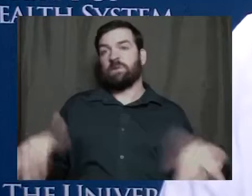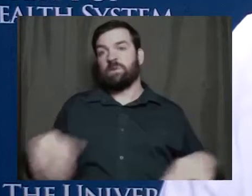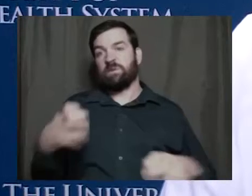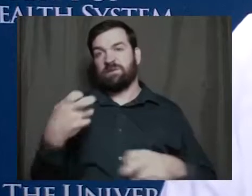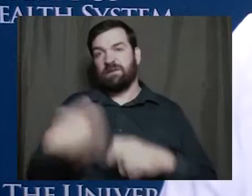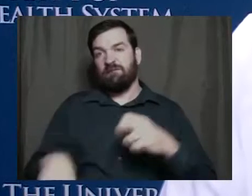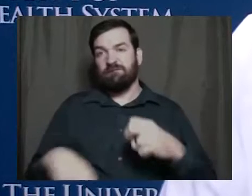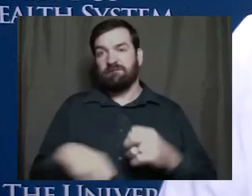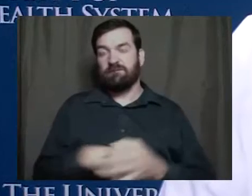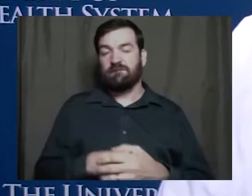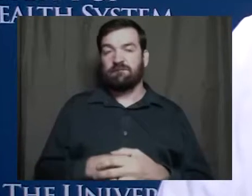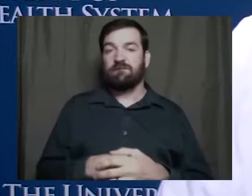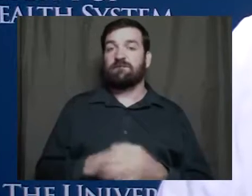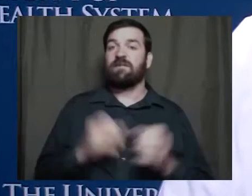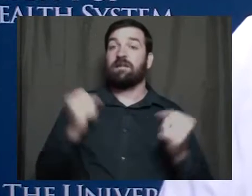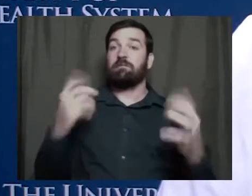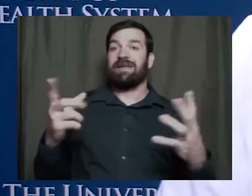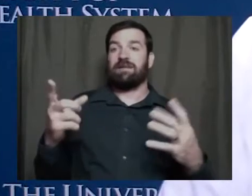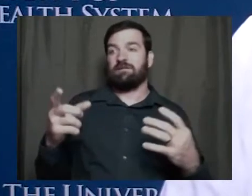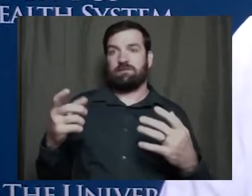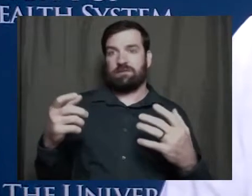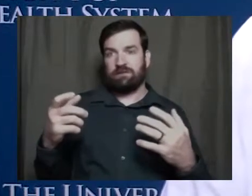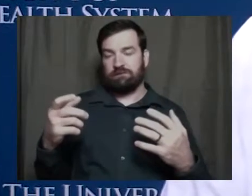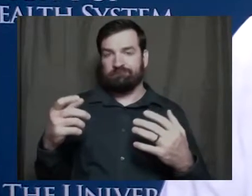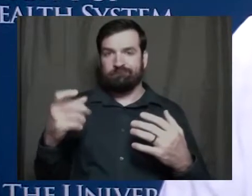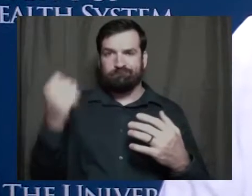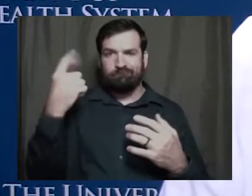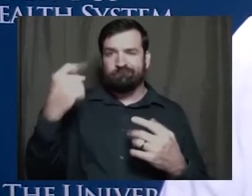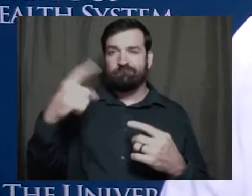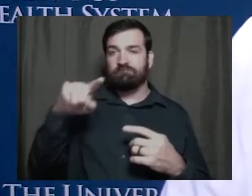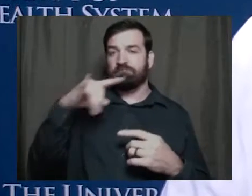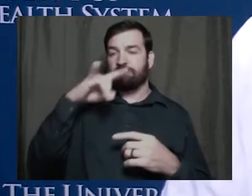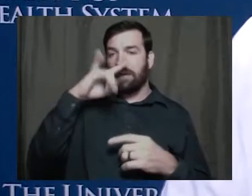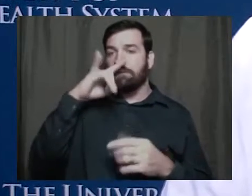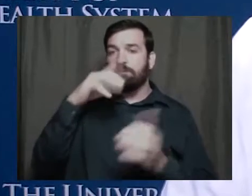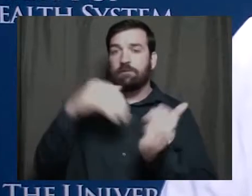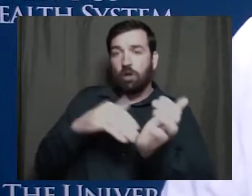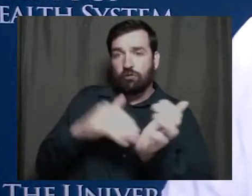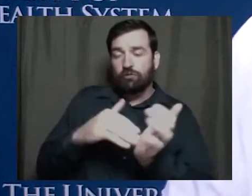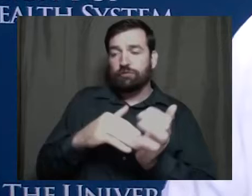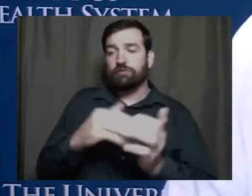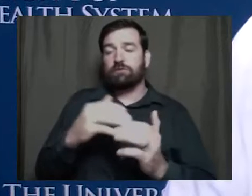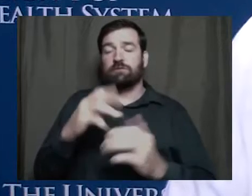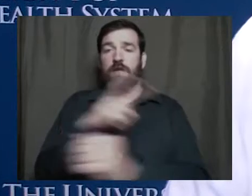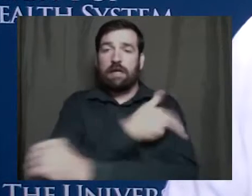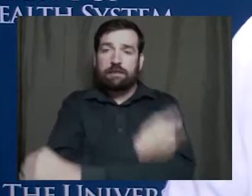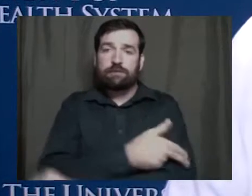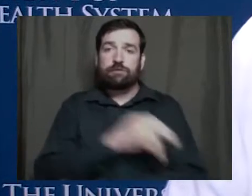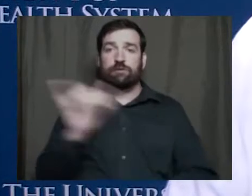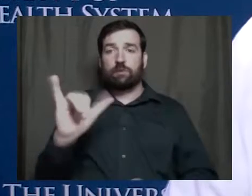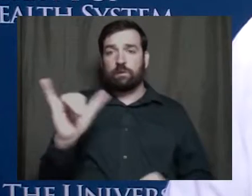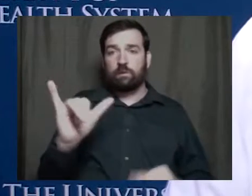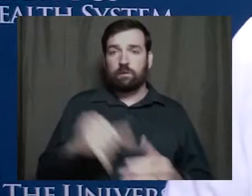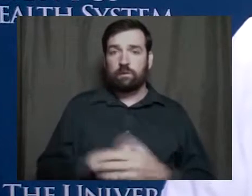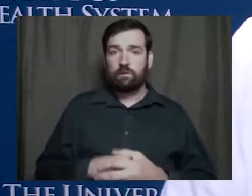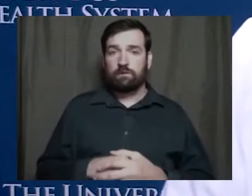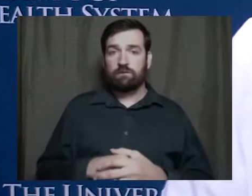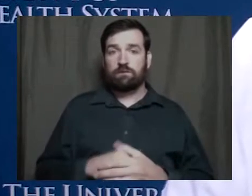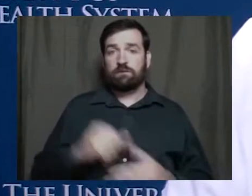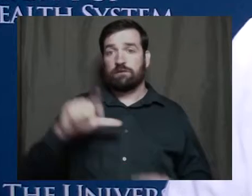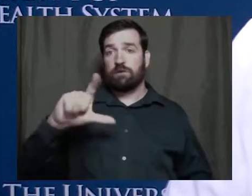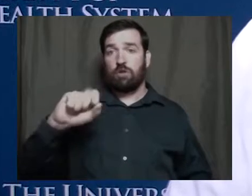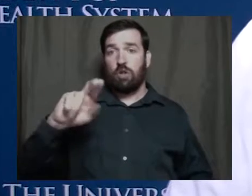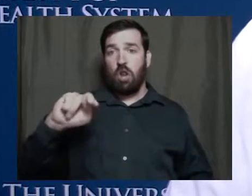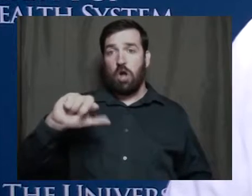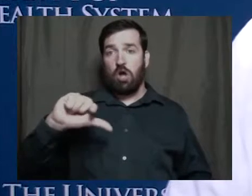of understanding amongst the pediatricians and communities, and also in hospitals too, that long hauler is definitely